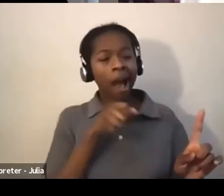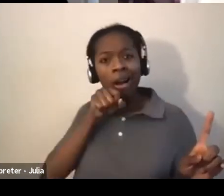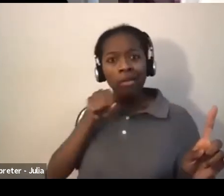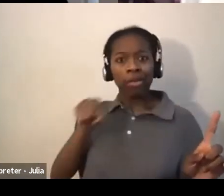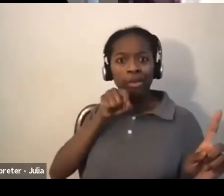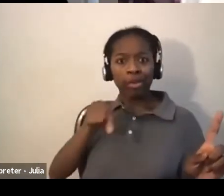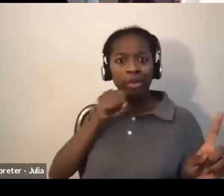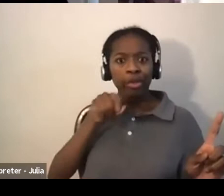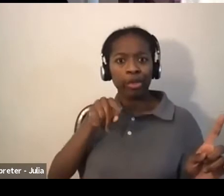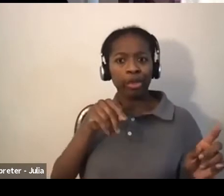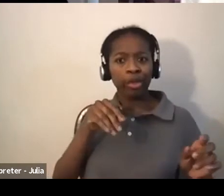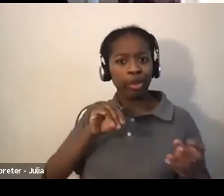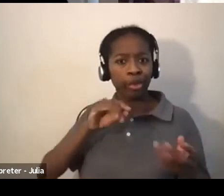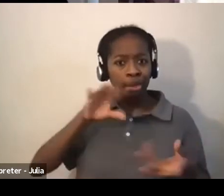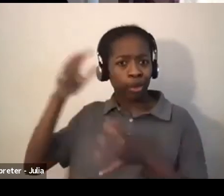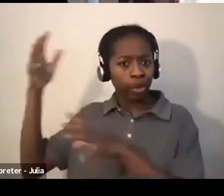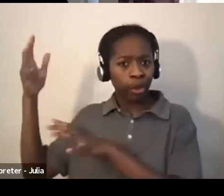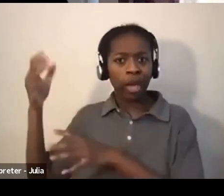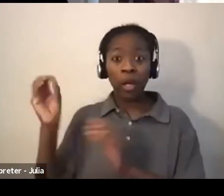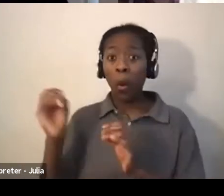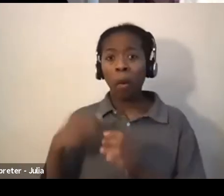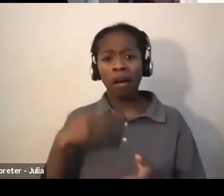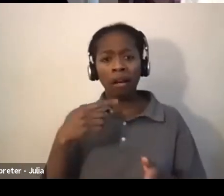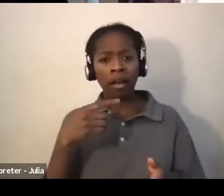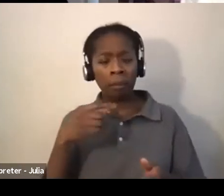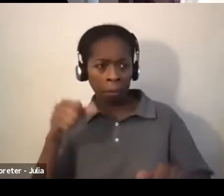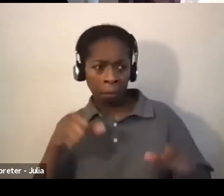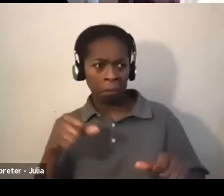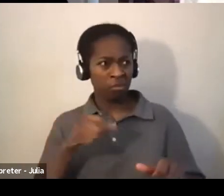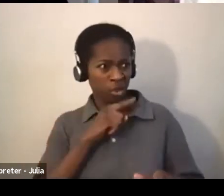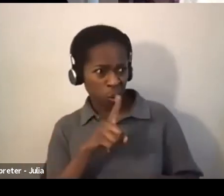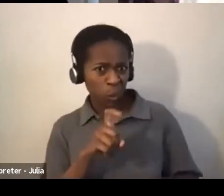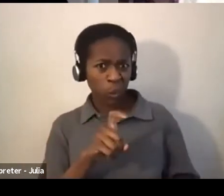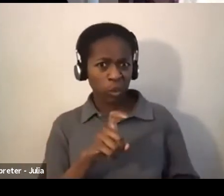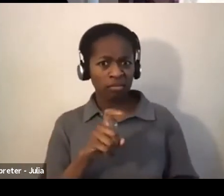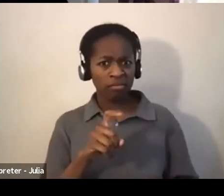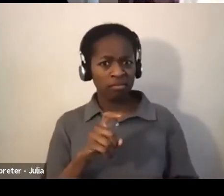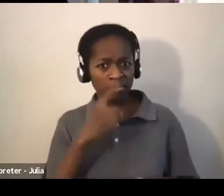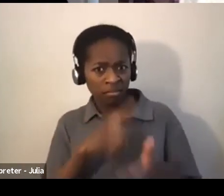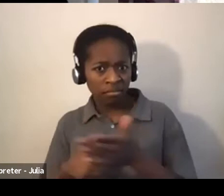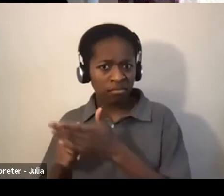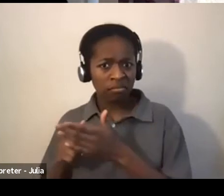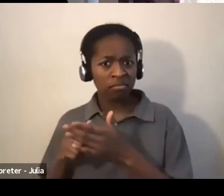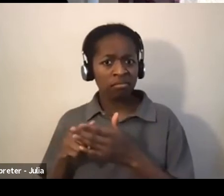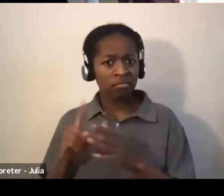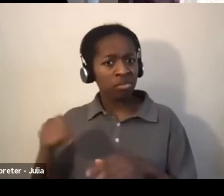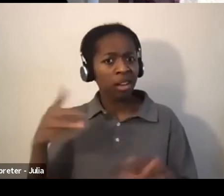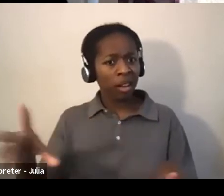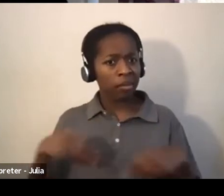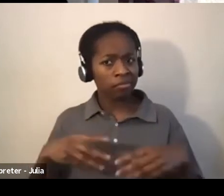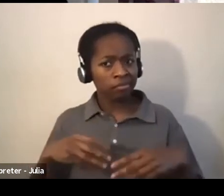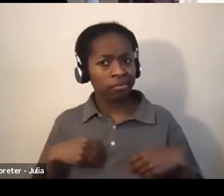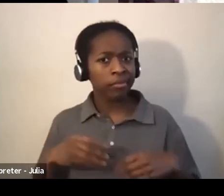when in fact no one has fact checked it or verified it or even questioned it, didn't have time to question